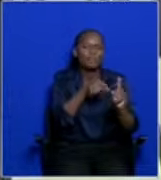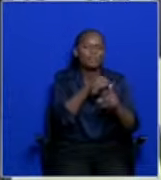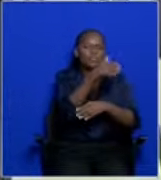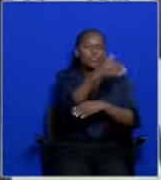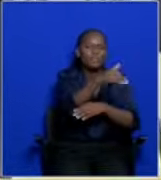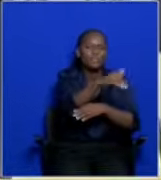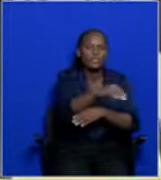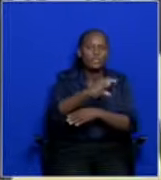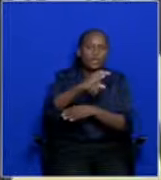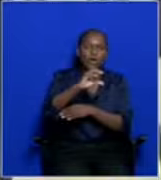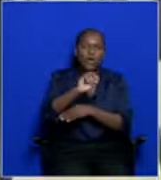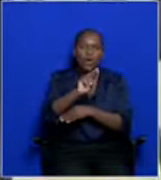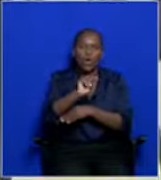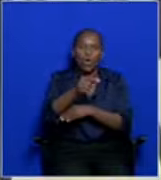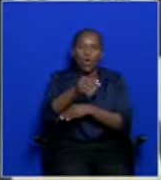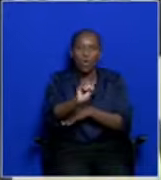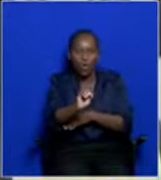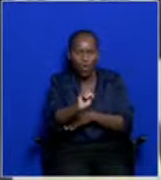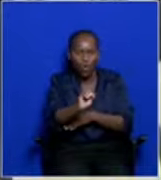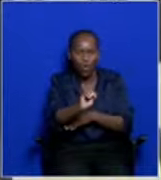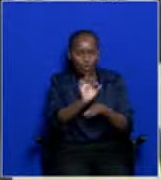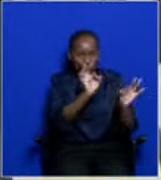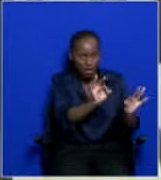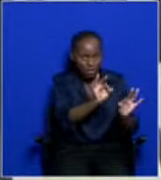it's that one. Then you say,